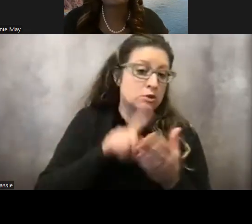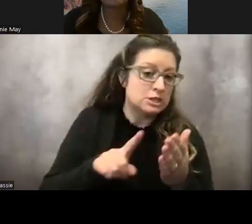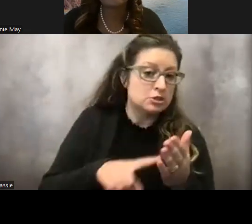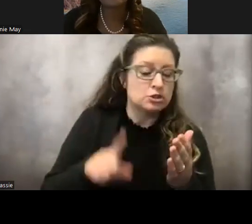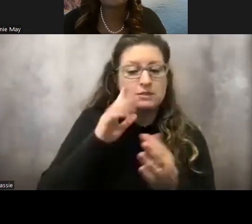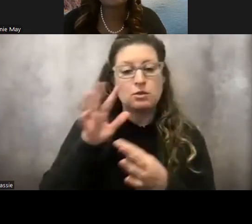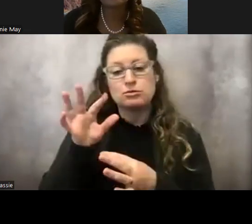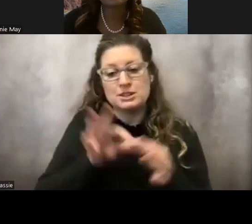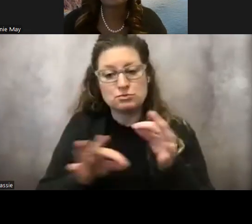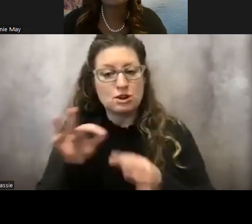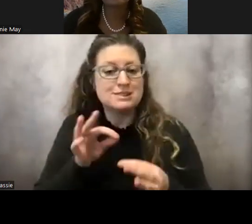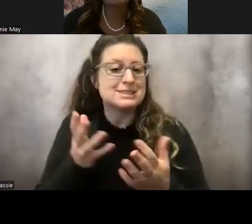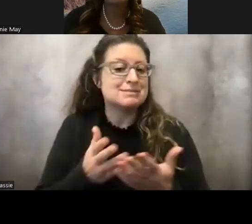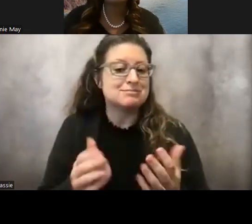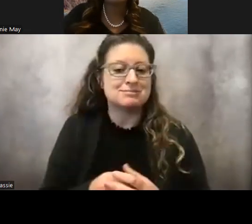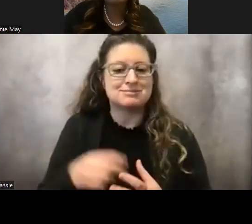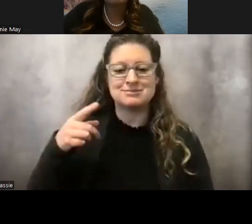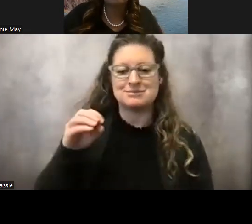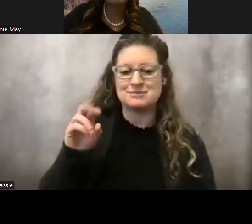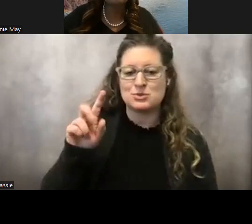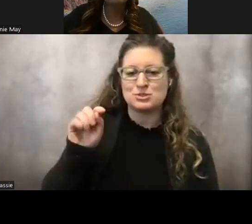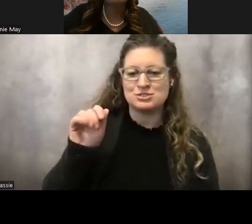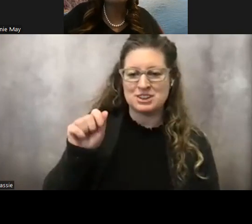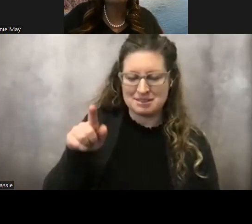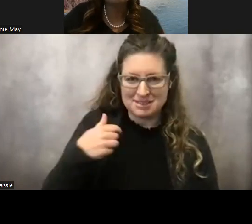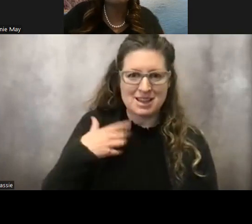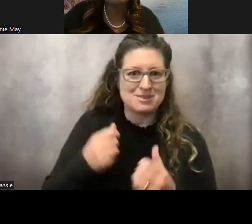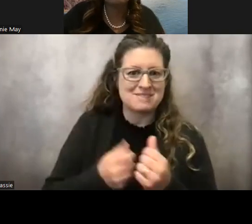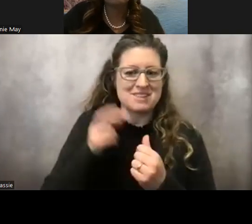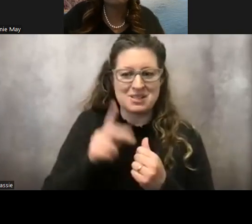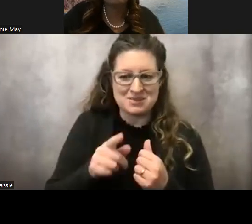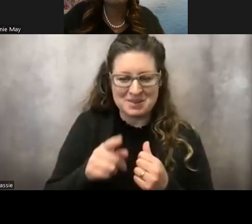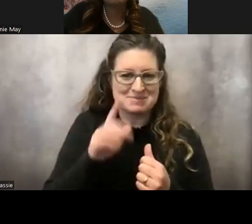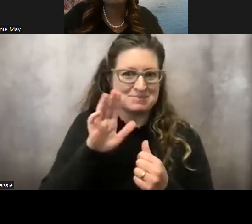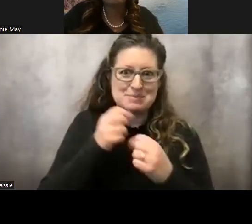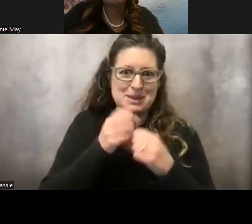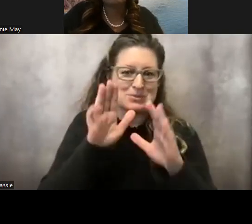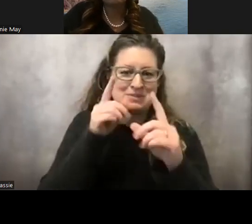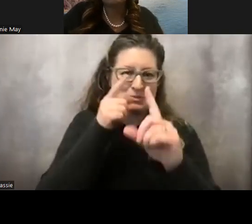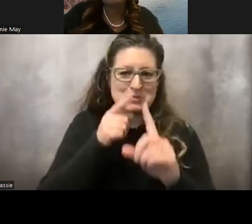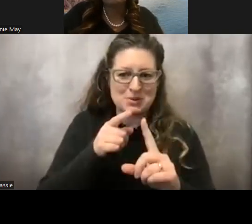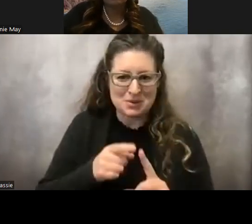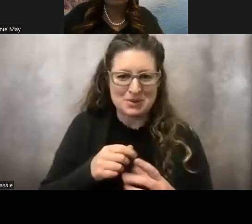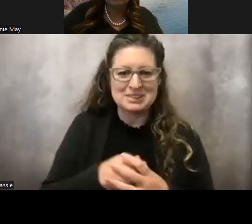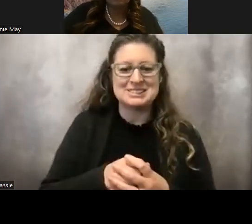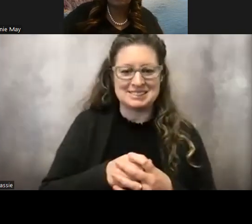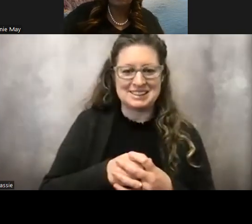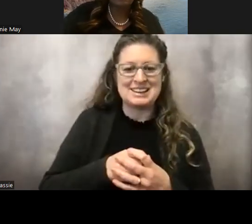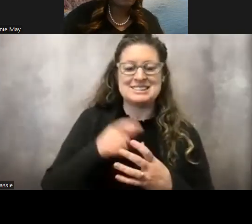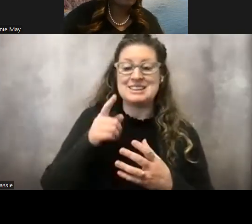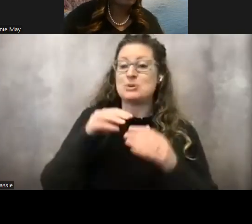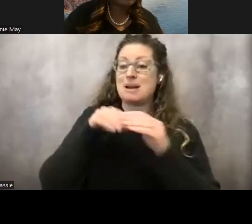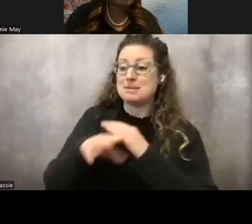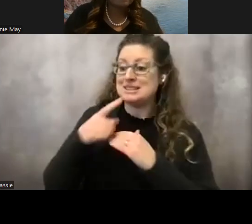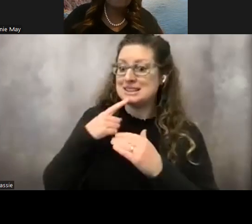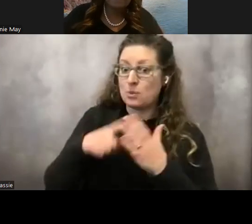just follow up to your wonderful points. I will say, if we come in and we ask, what do you need? And we aren't sincere about our motivations, they're